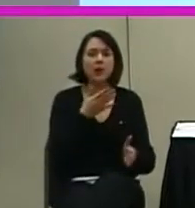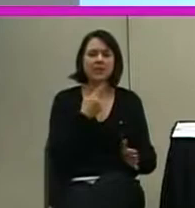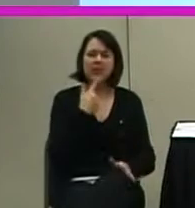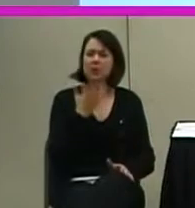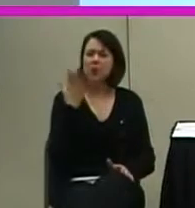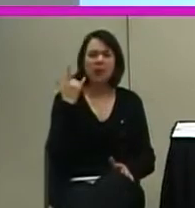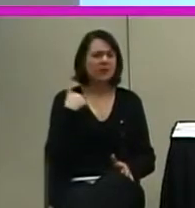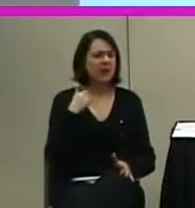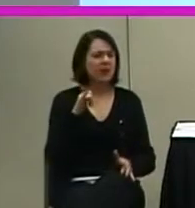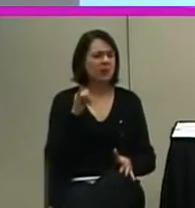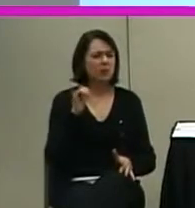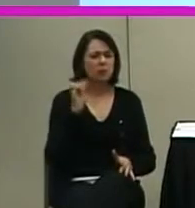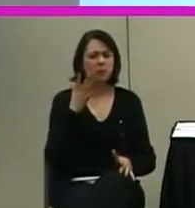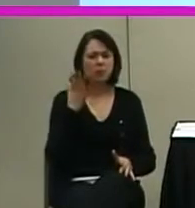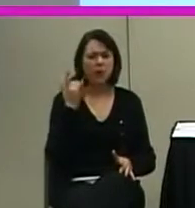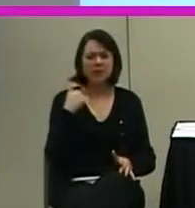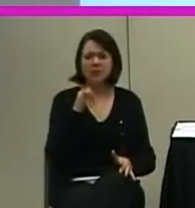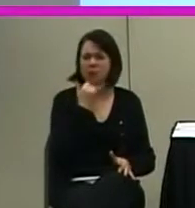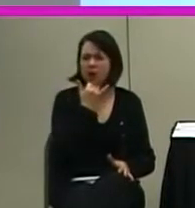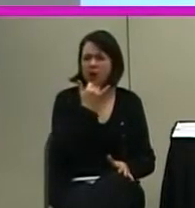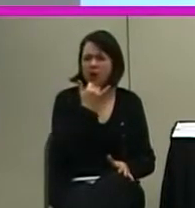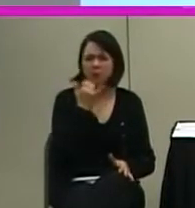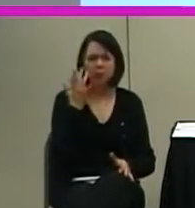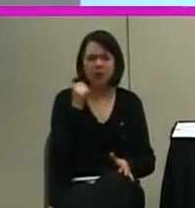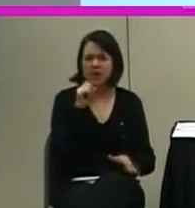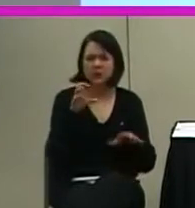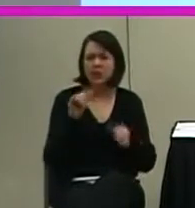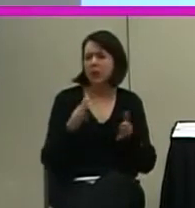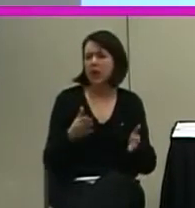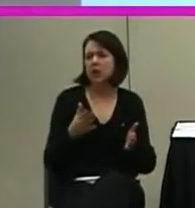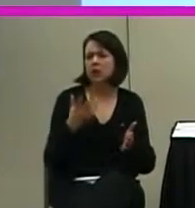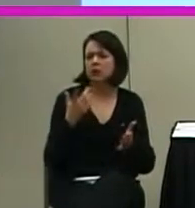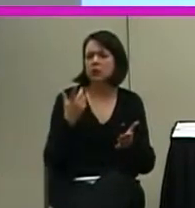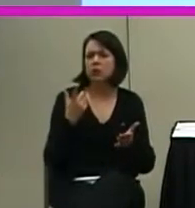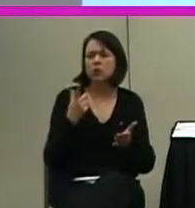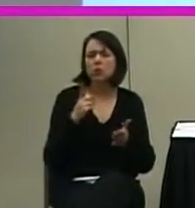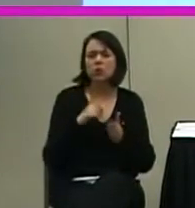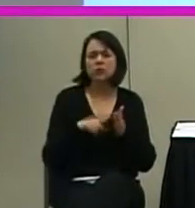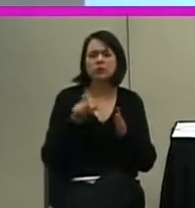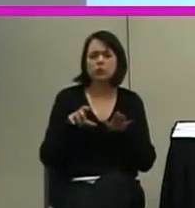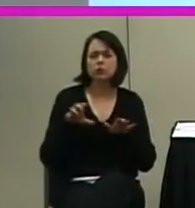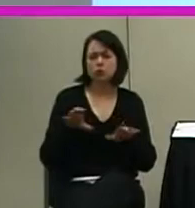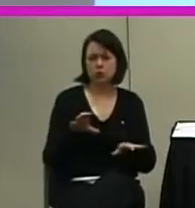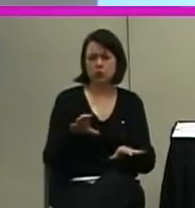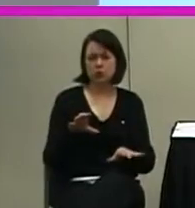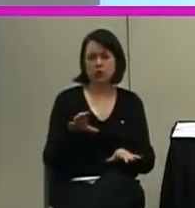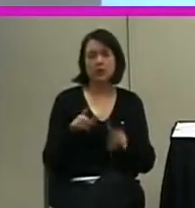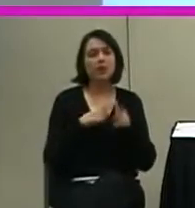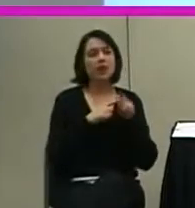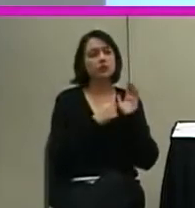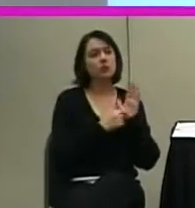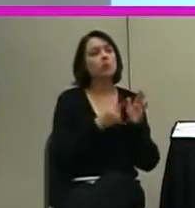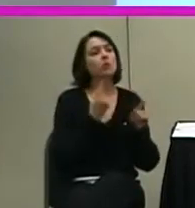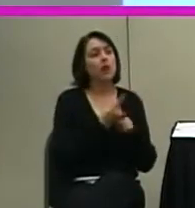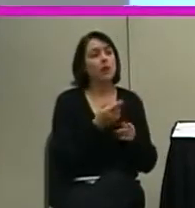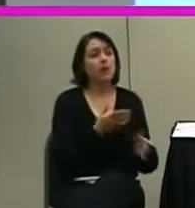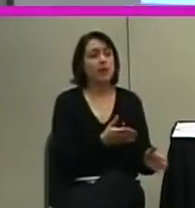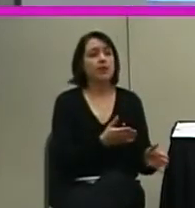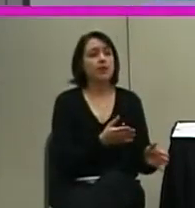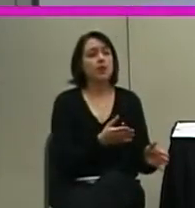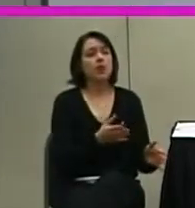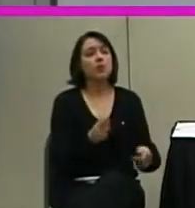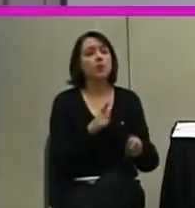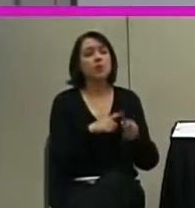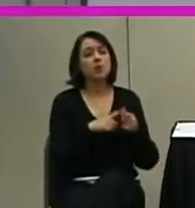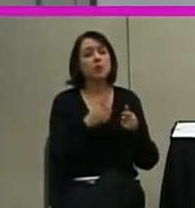the wrong way? What would happen if you did it that way? Why shouldn't we do it that way? What should we do instead? Then I'll demonstrate it a right way. Once